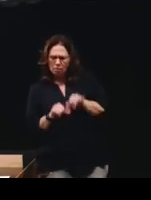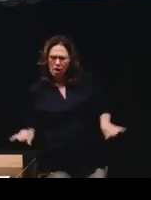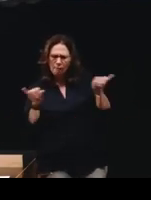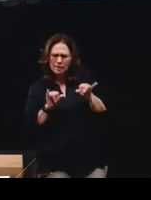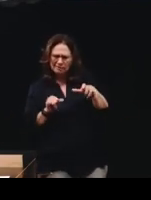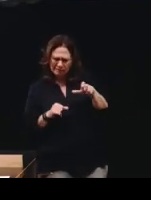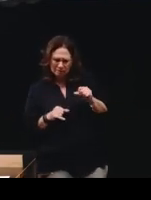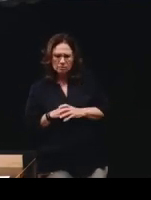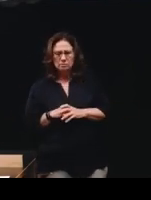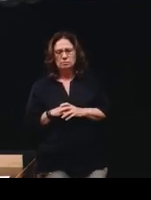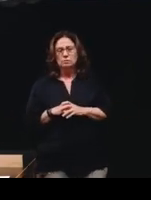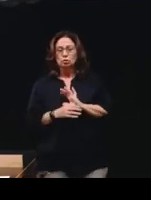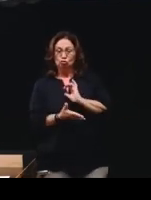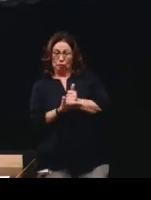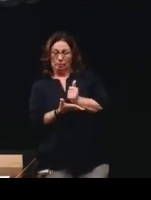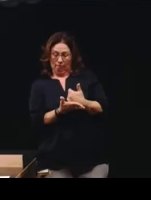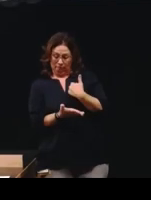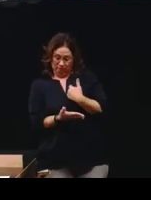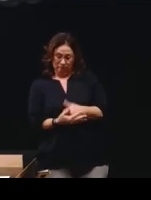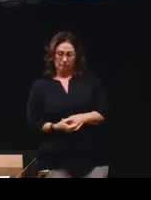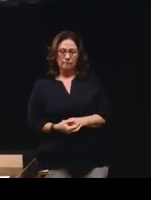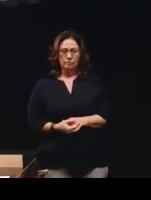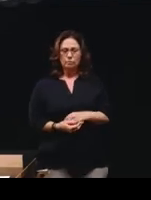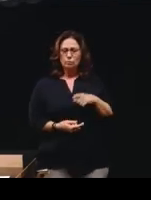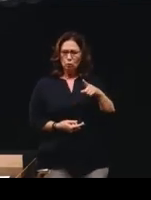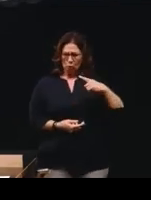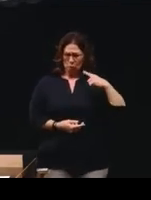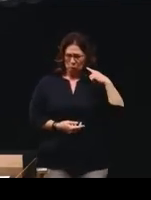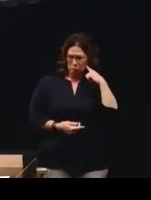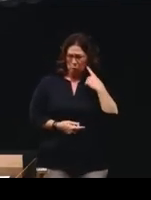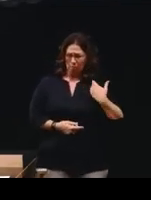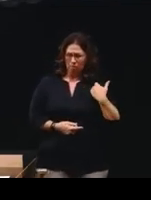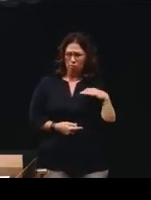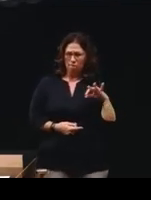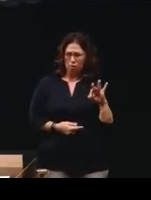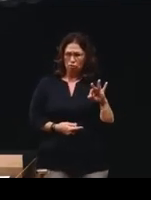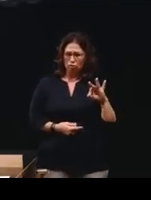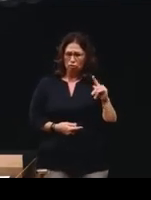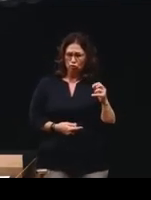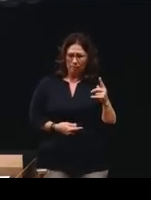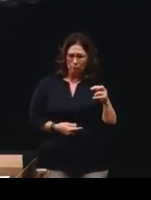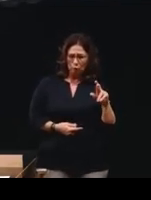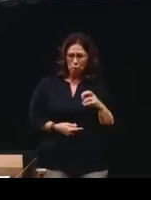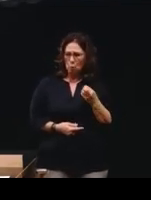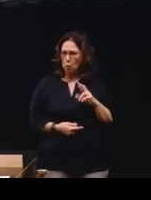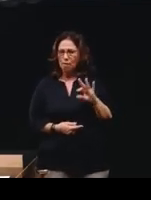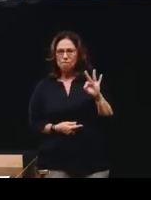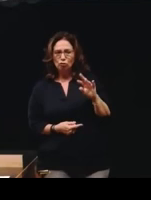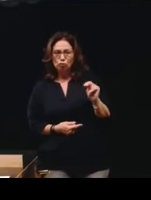and treatments are available. Have you heard of a functional tremor and functional neurological disorder